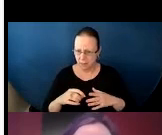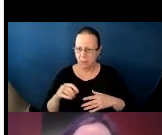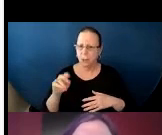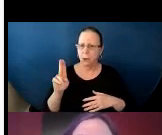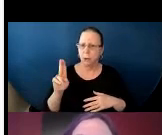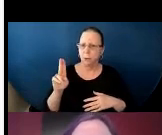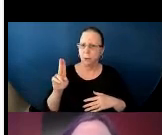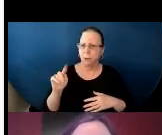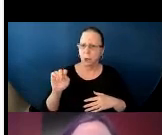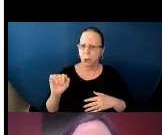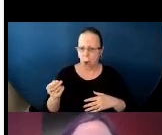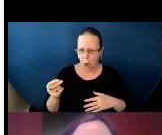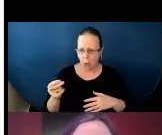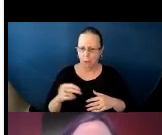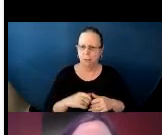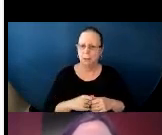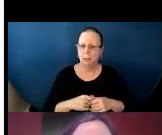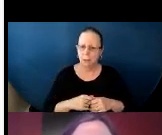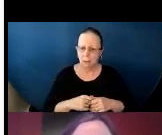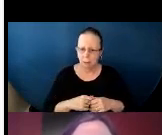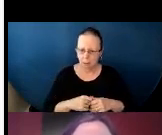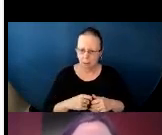Utah. I